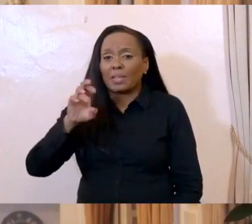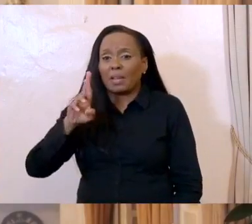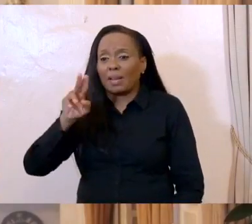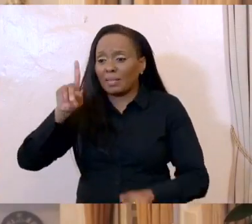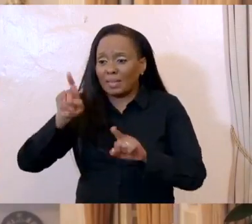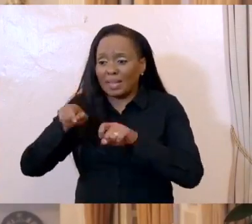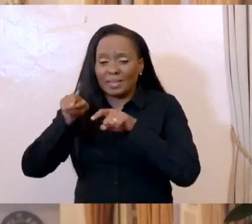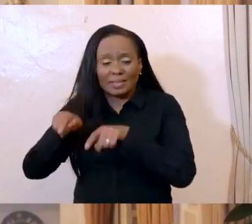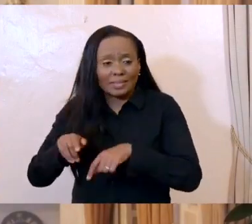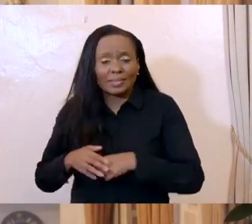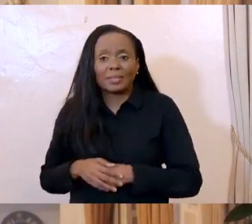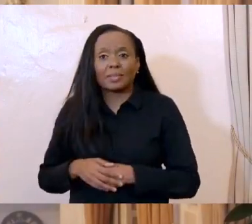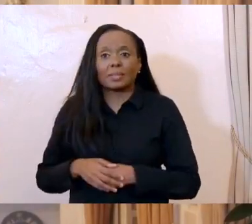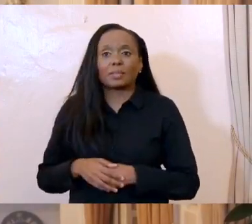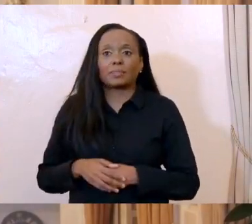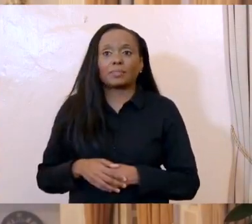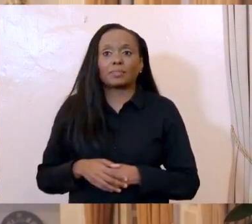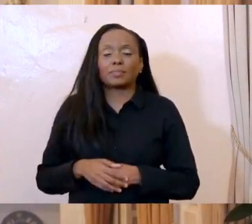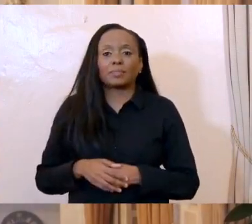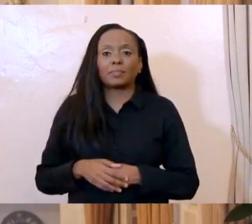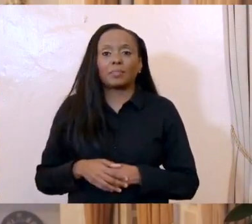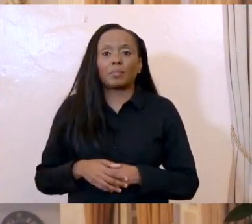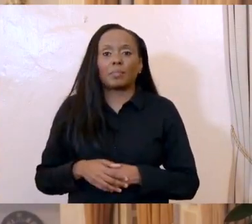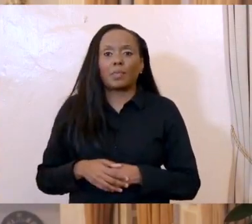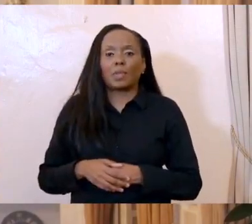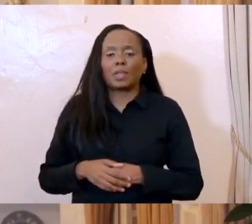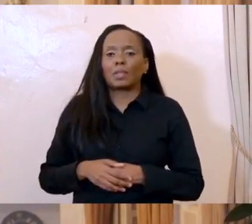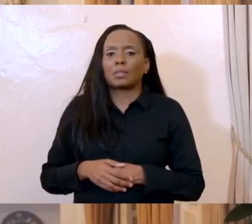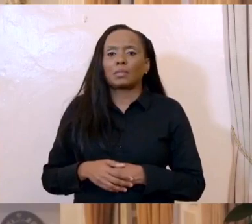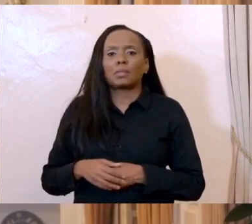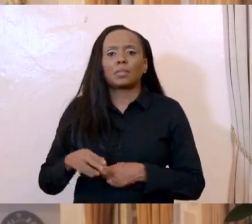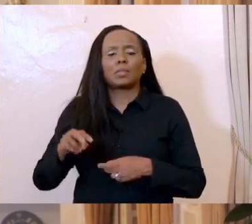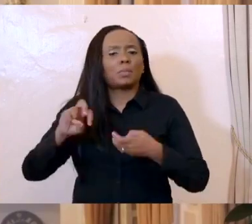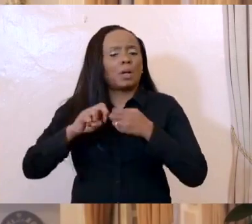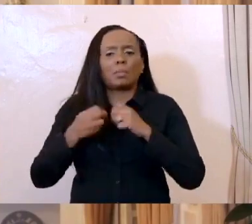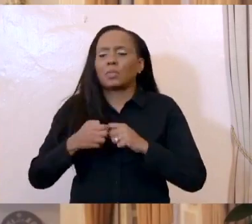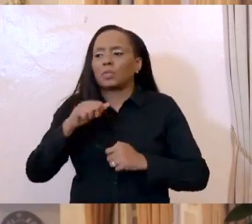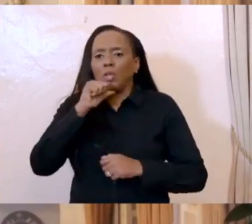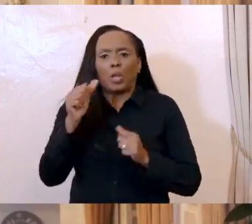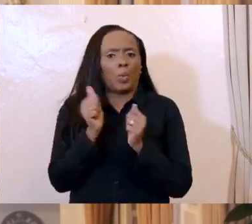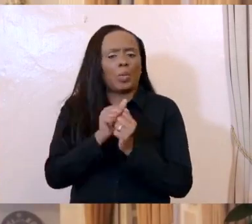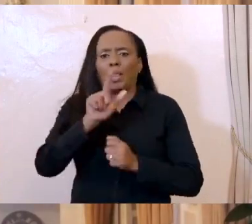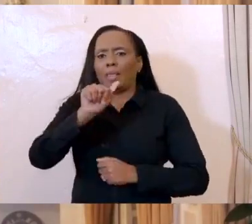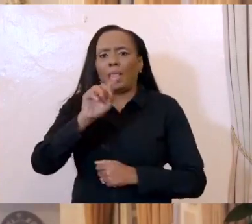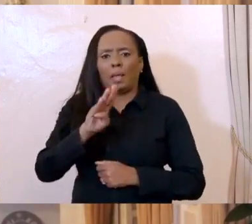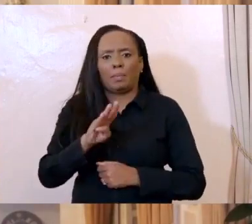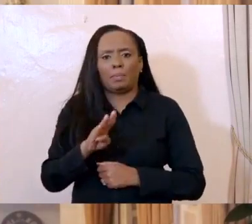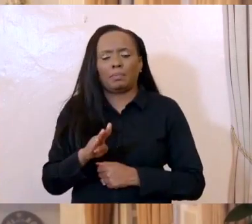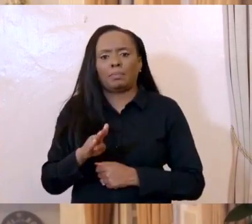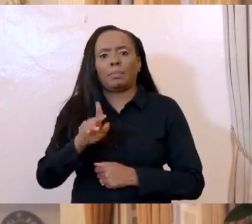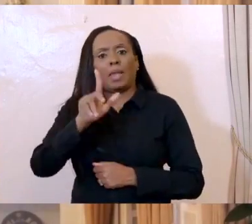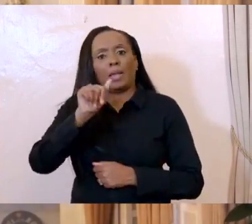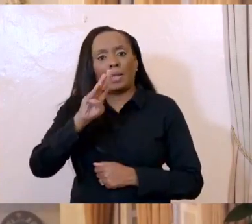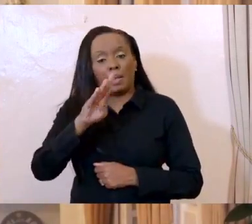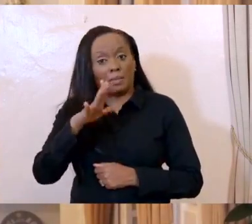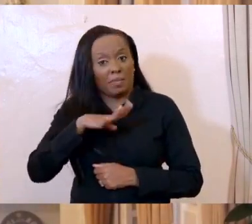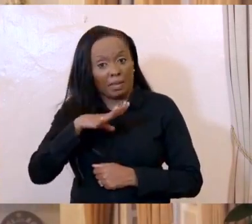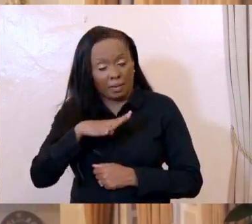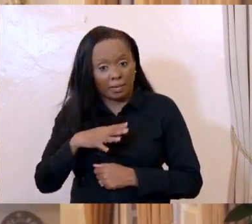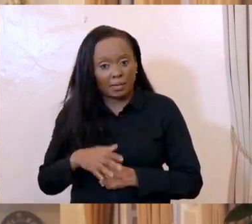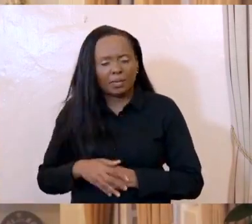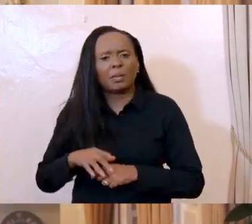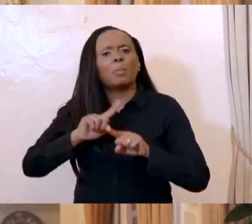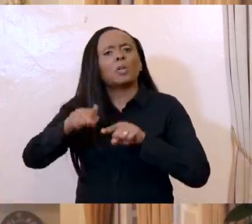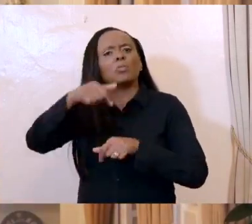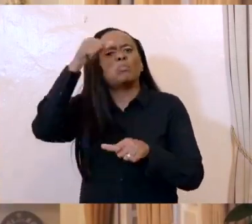not the lab being able to do tests. In addition to that, you would recall that the Prime